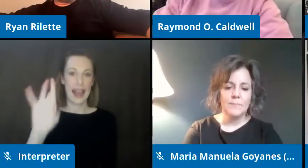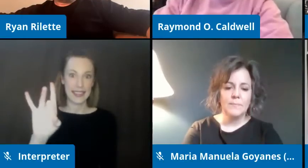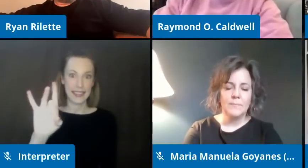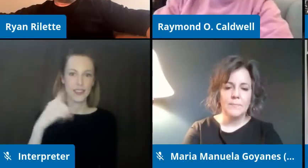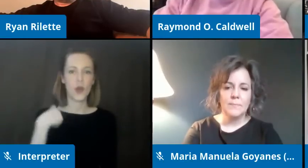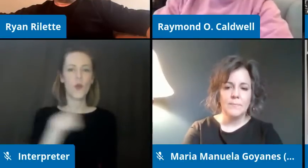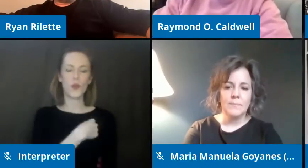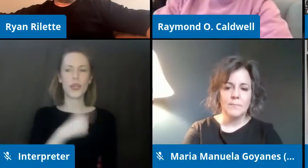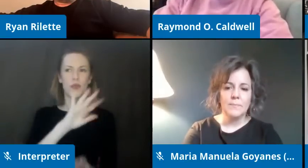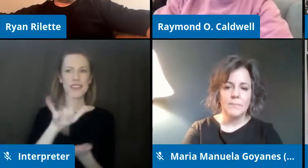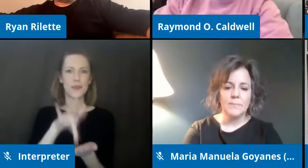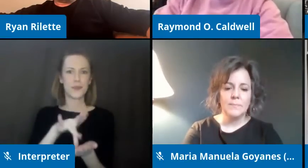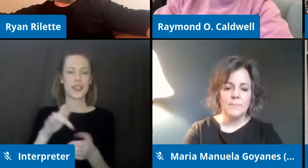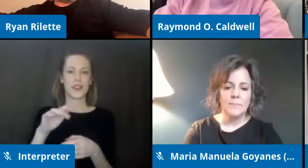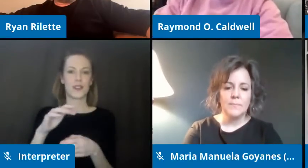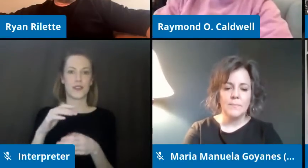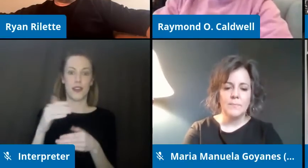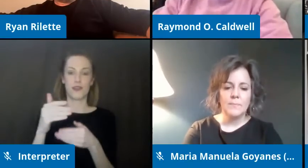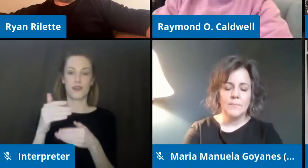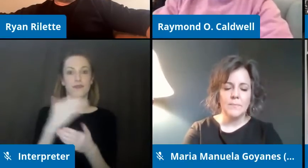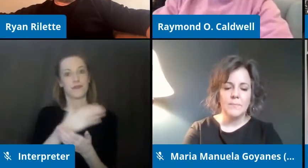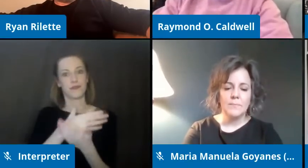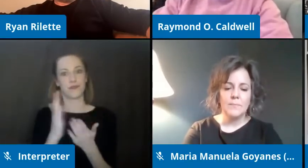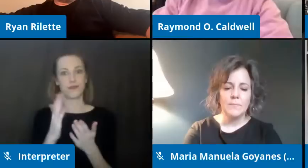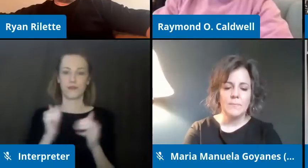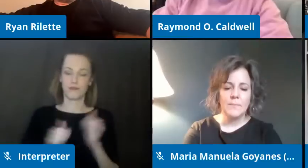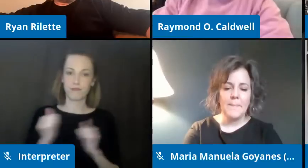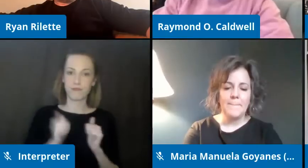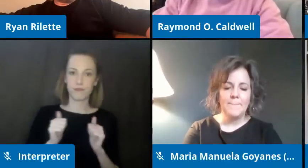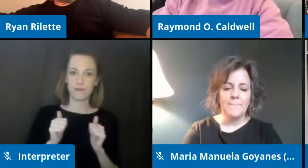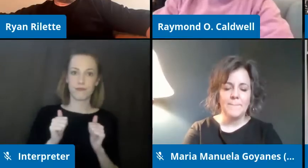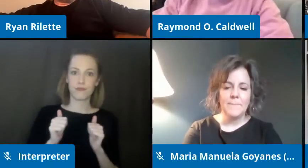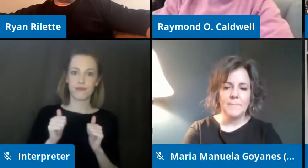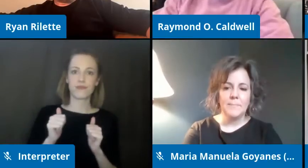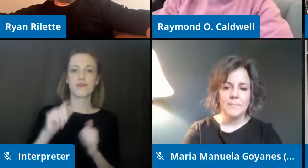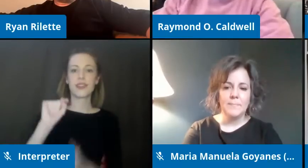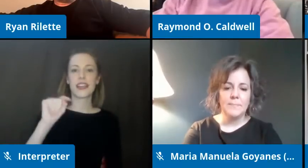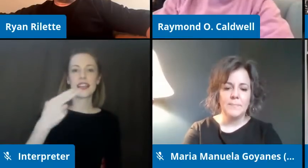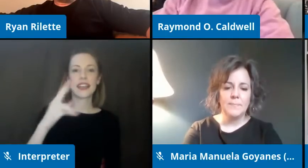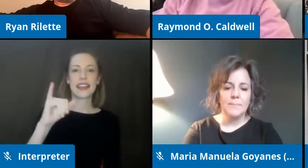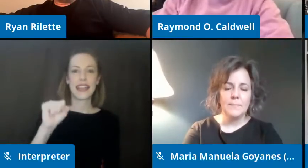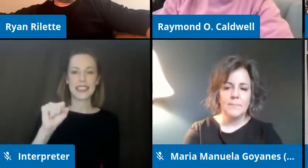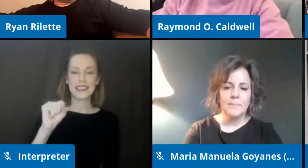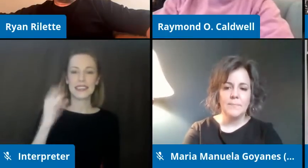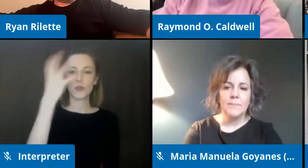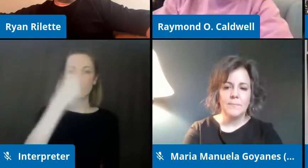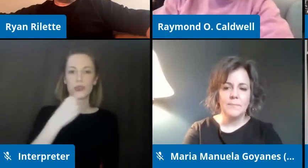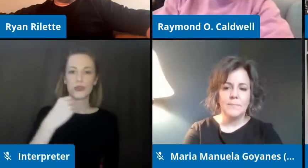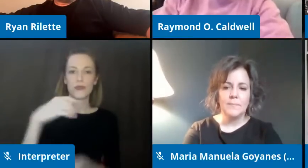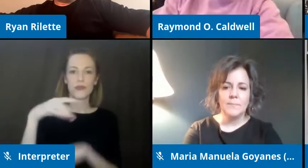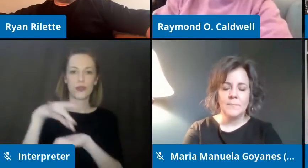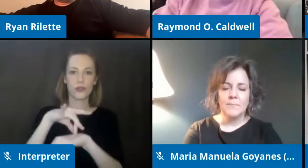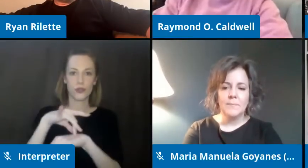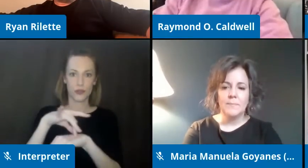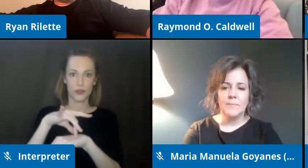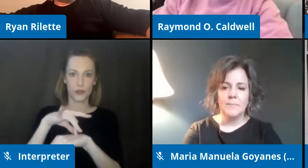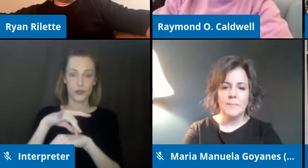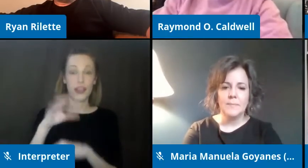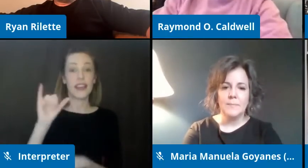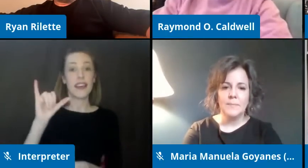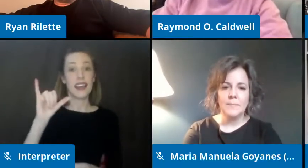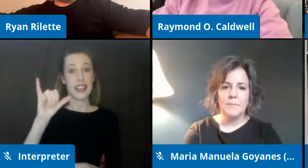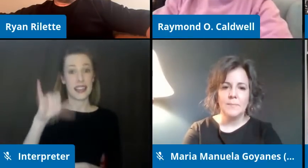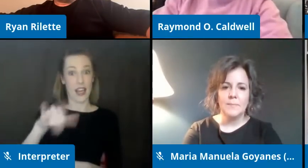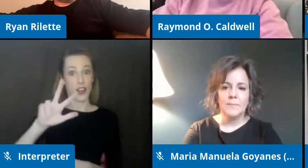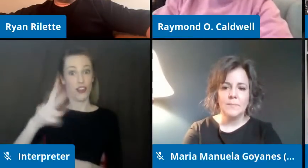called This Bitter Earth by Harrison David Rivers. And that play in the third week had to come down. And so we